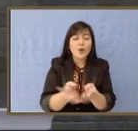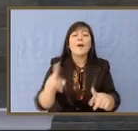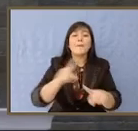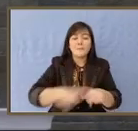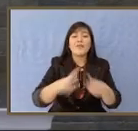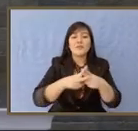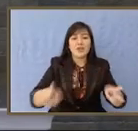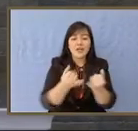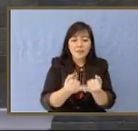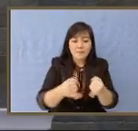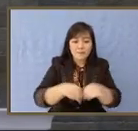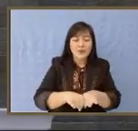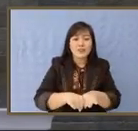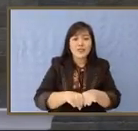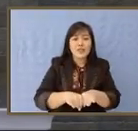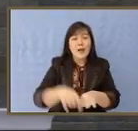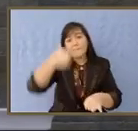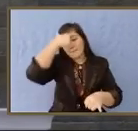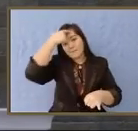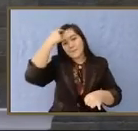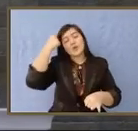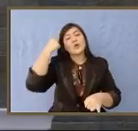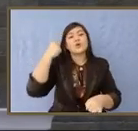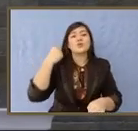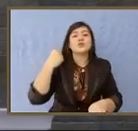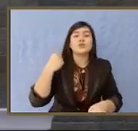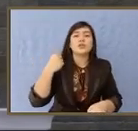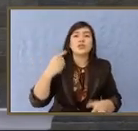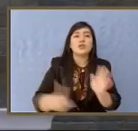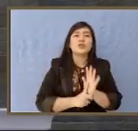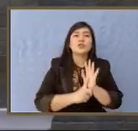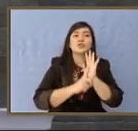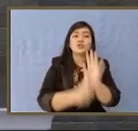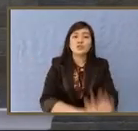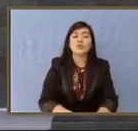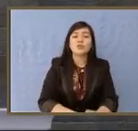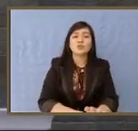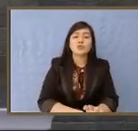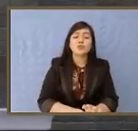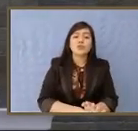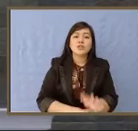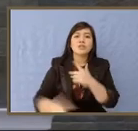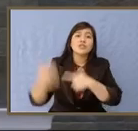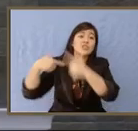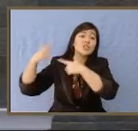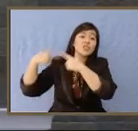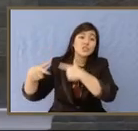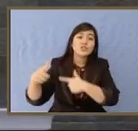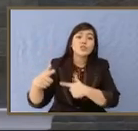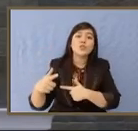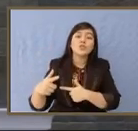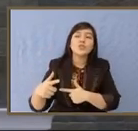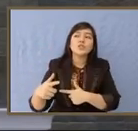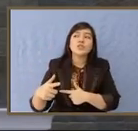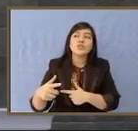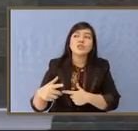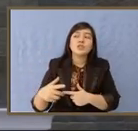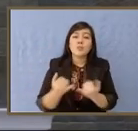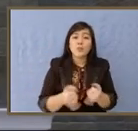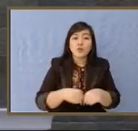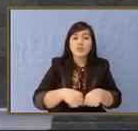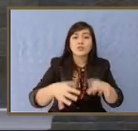sa ancestors ng Panginoon Jesucristo, sa messianic chain papunta sa Panginoon Jesucristo. And then makikita rin natin